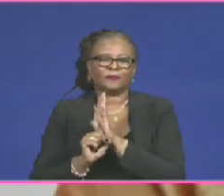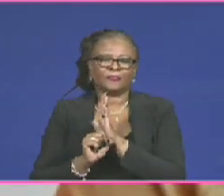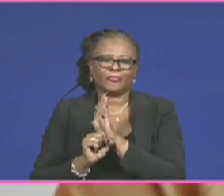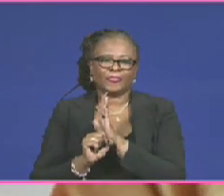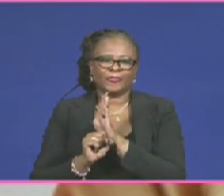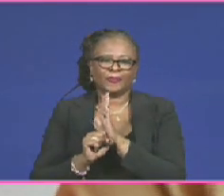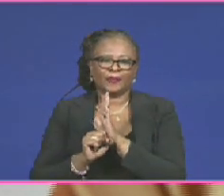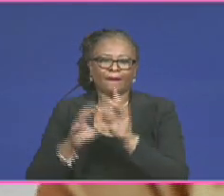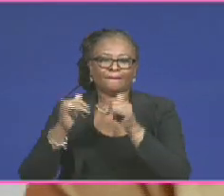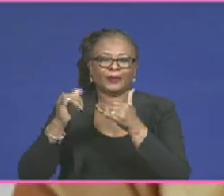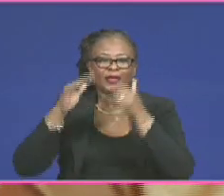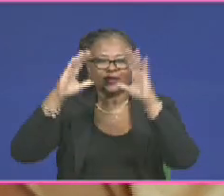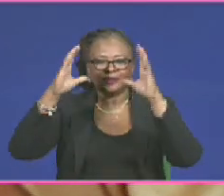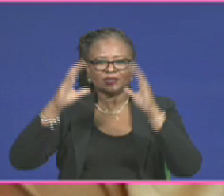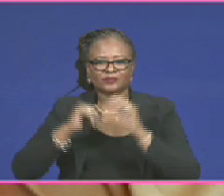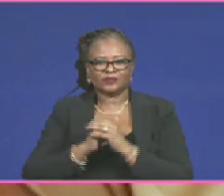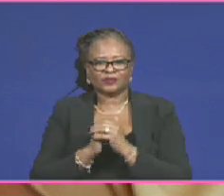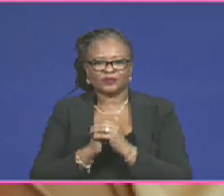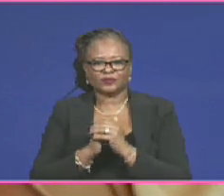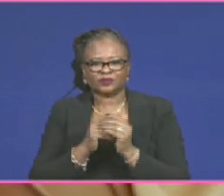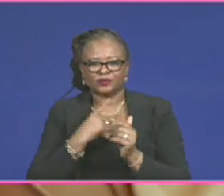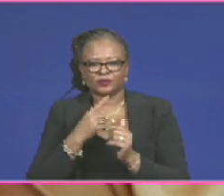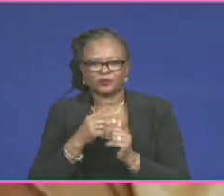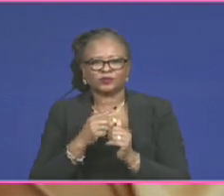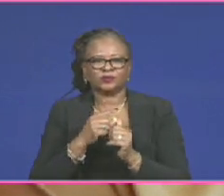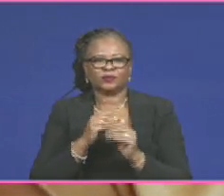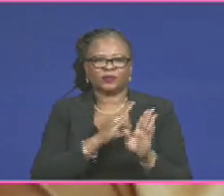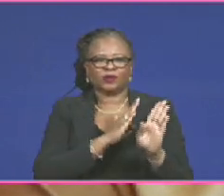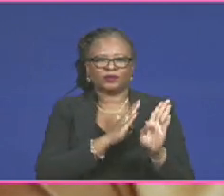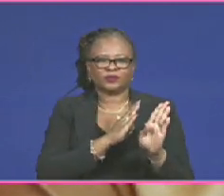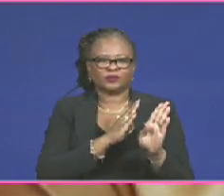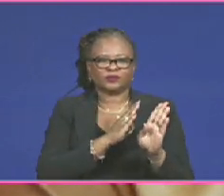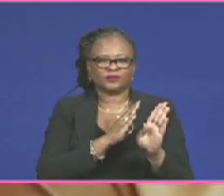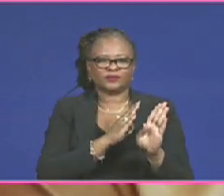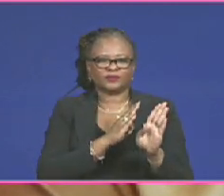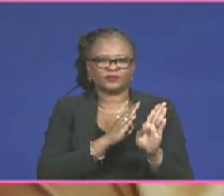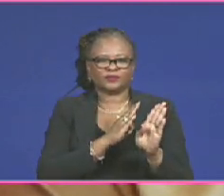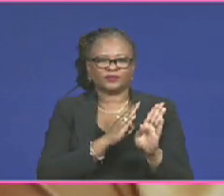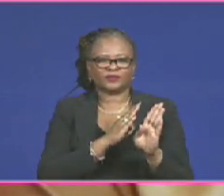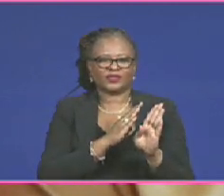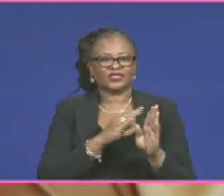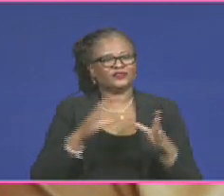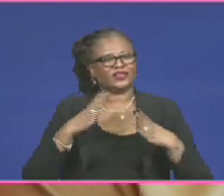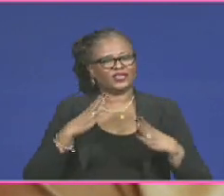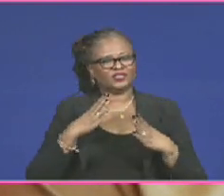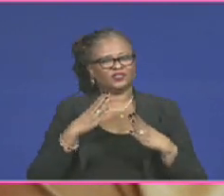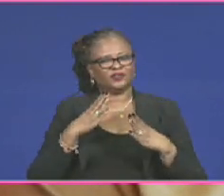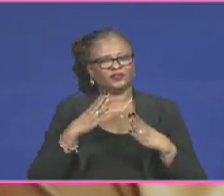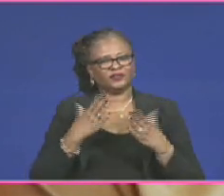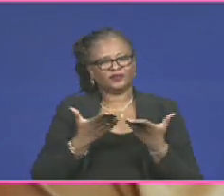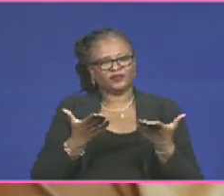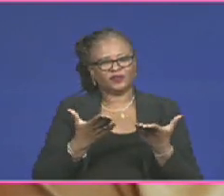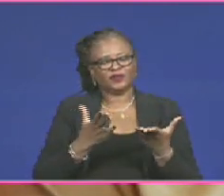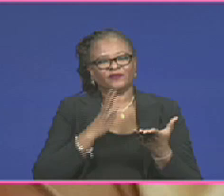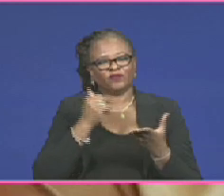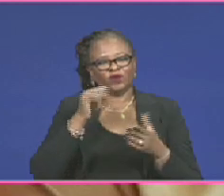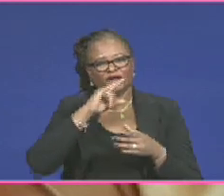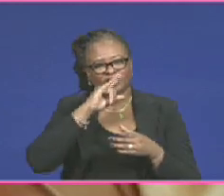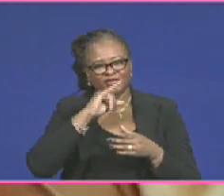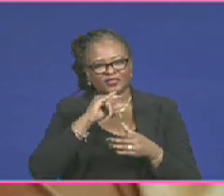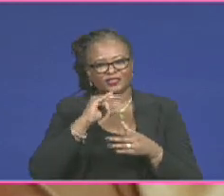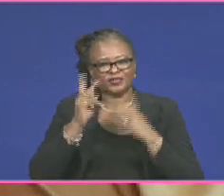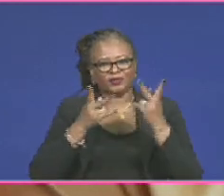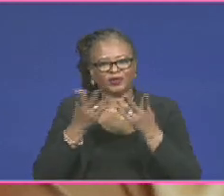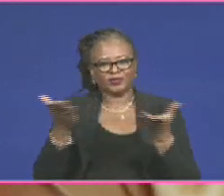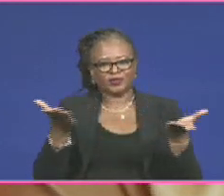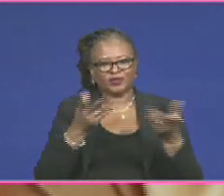men's basketball program and our fans, it's an honor to come down to the Bahamas and compete. It's a vacation for our wives and for our kids and for everybody but the